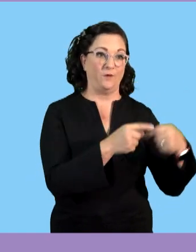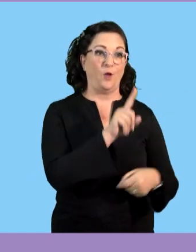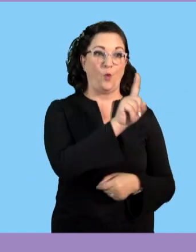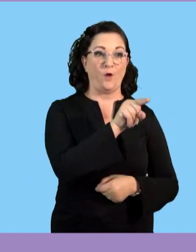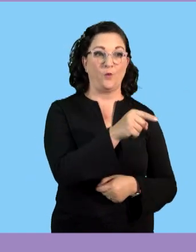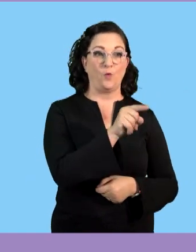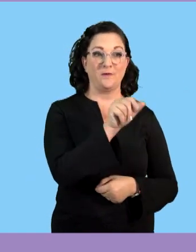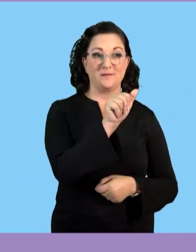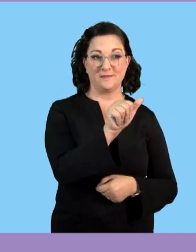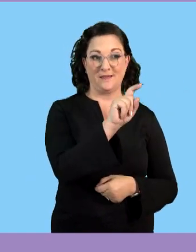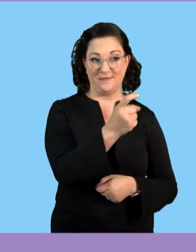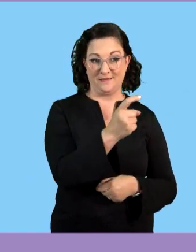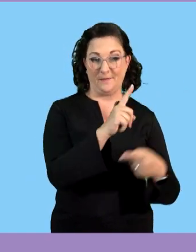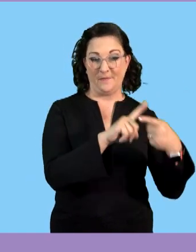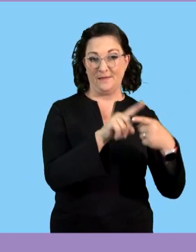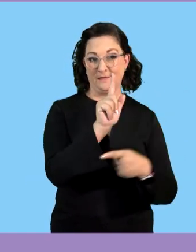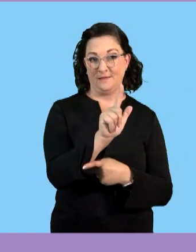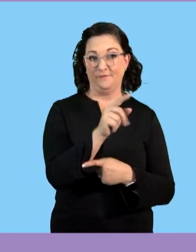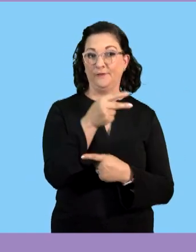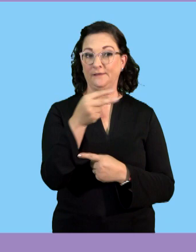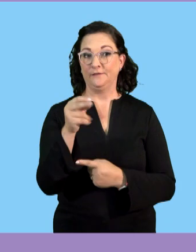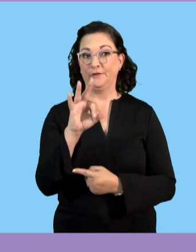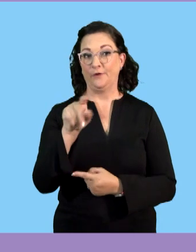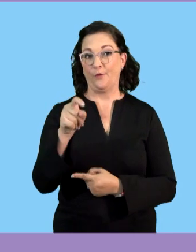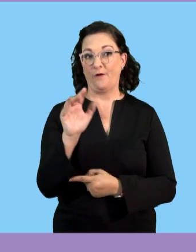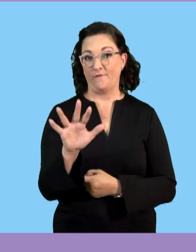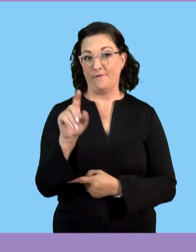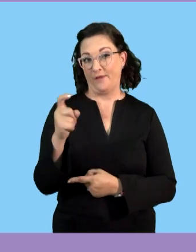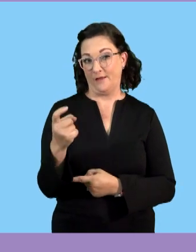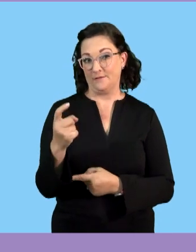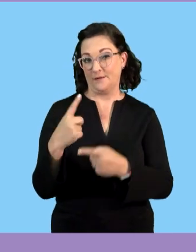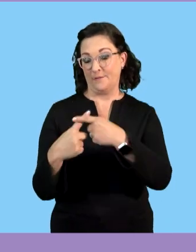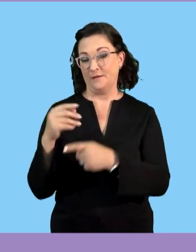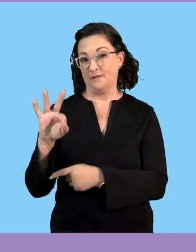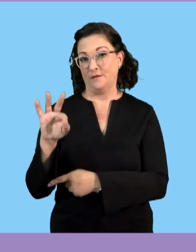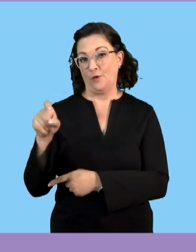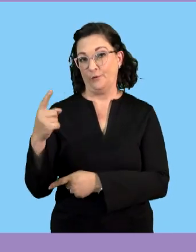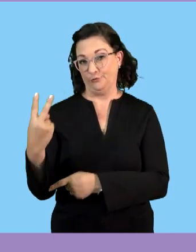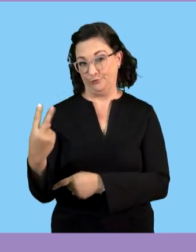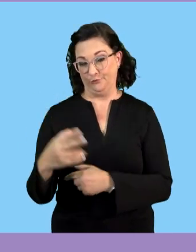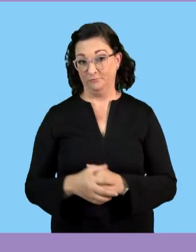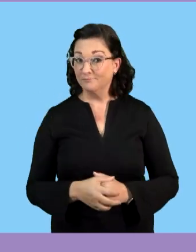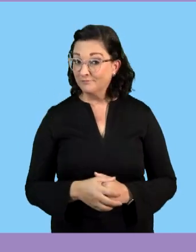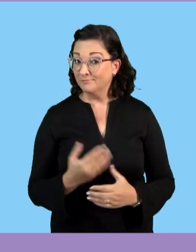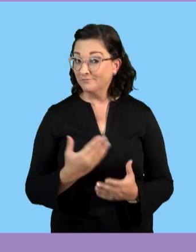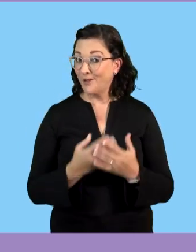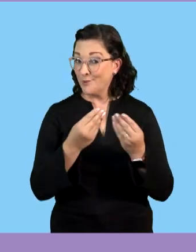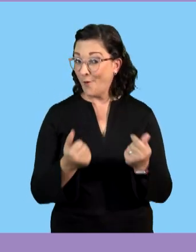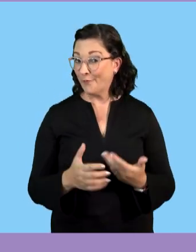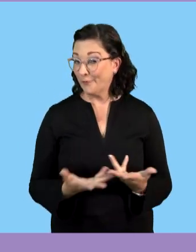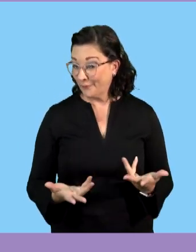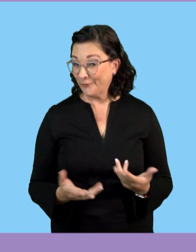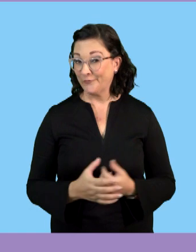in our challenge there is 1,6x plus 7 is equals to 3,5x plus